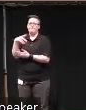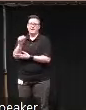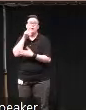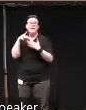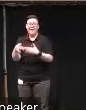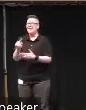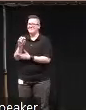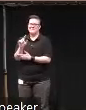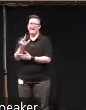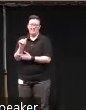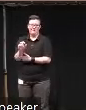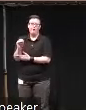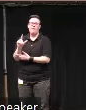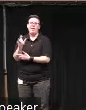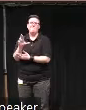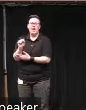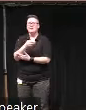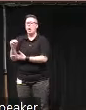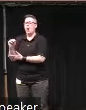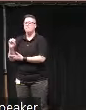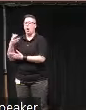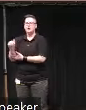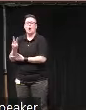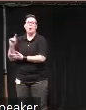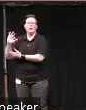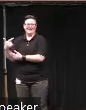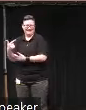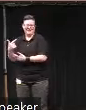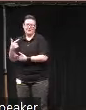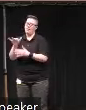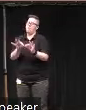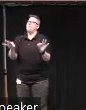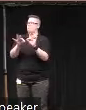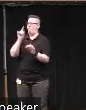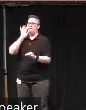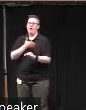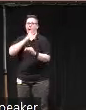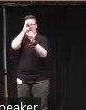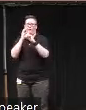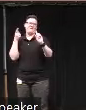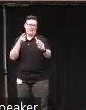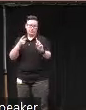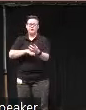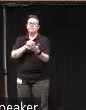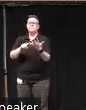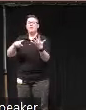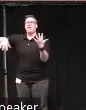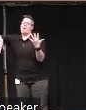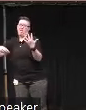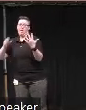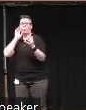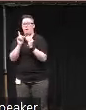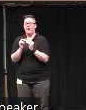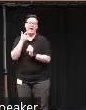Telva Oliveras and Marcia Witting, which becomes very important for our vision, as well as we will be